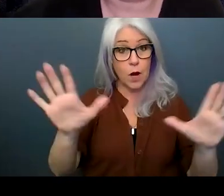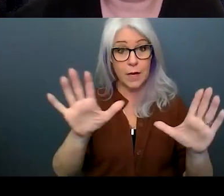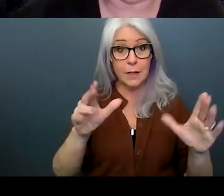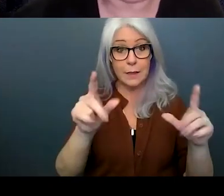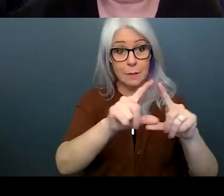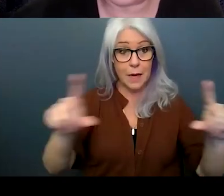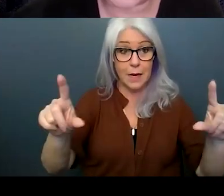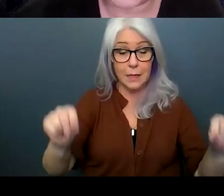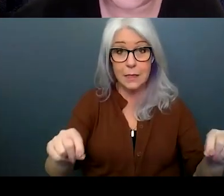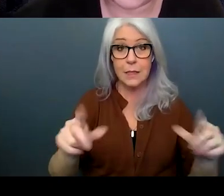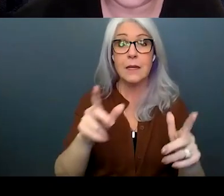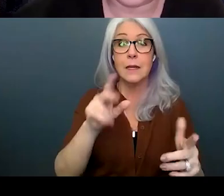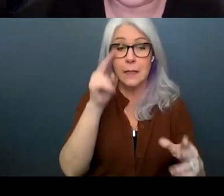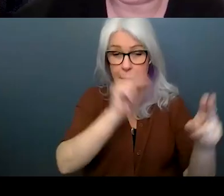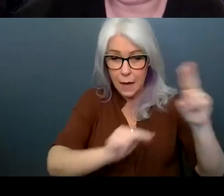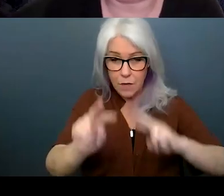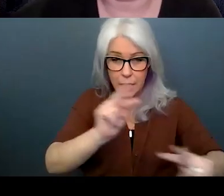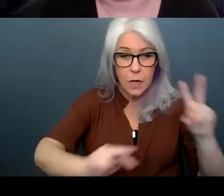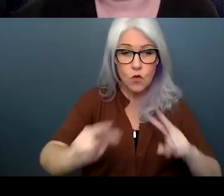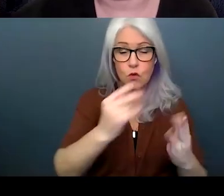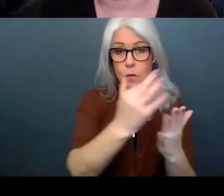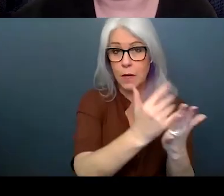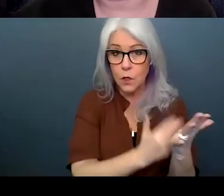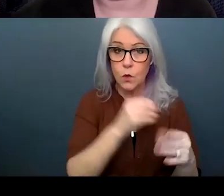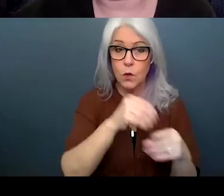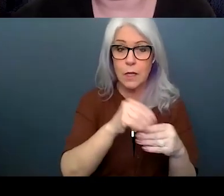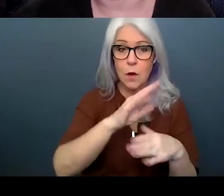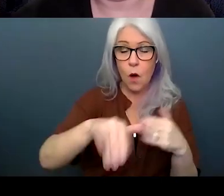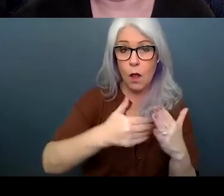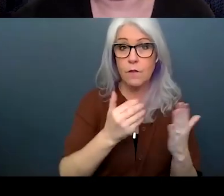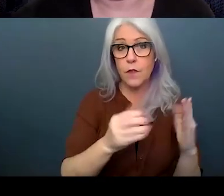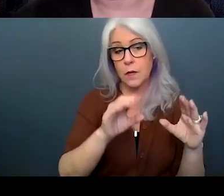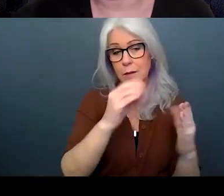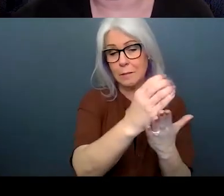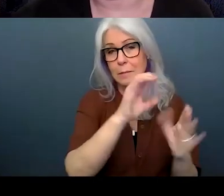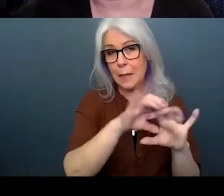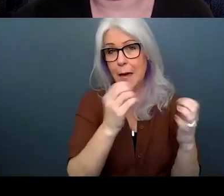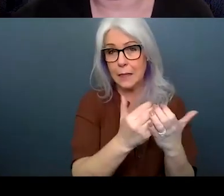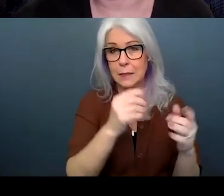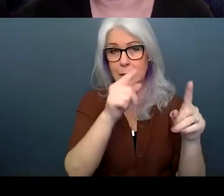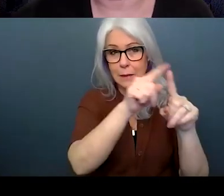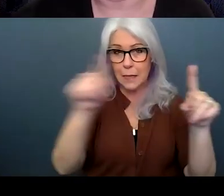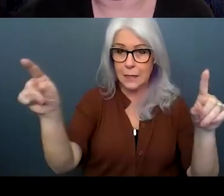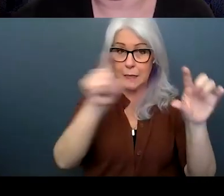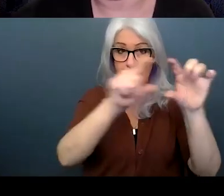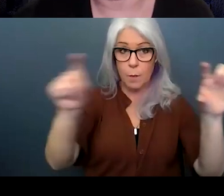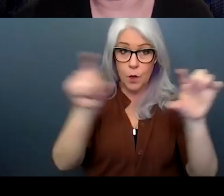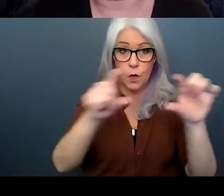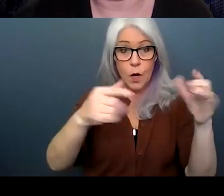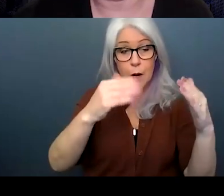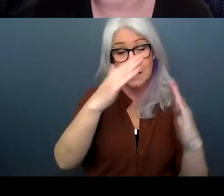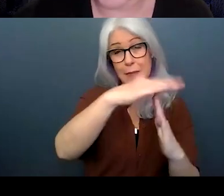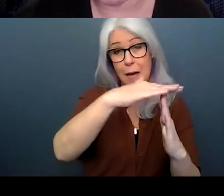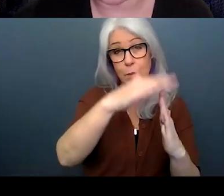menu in all of your course sites. So you can see in the upper part of your course, and if